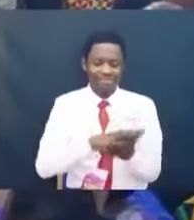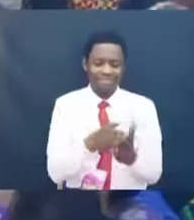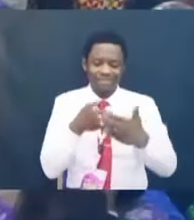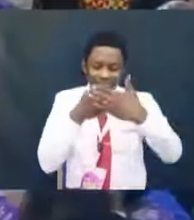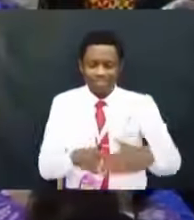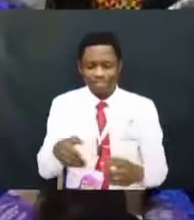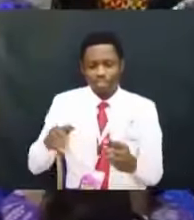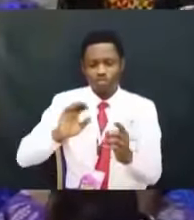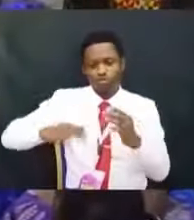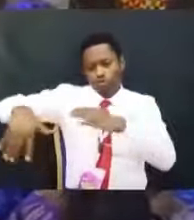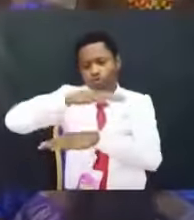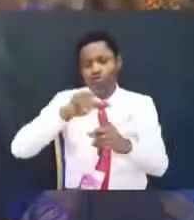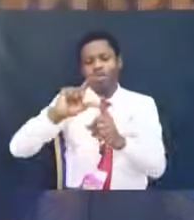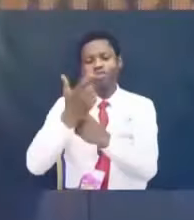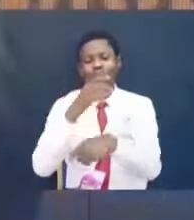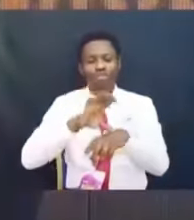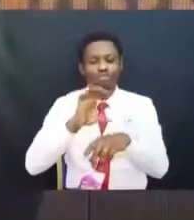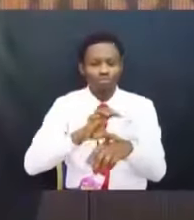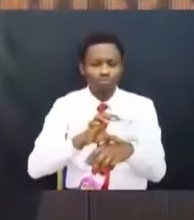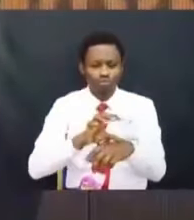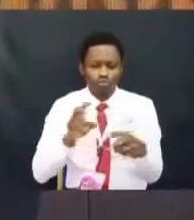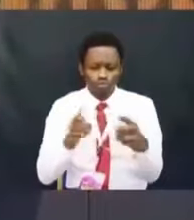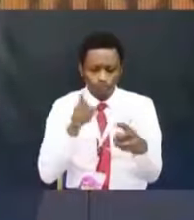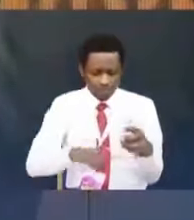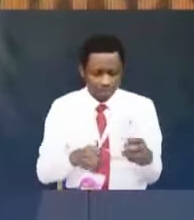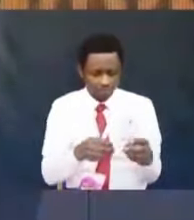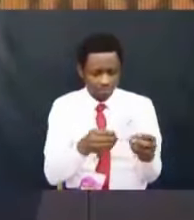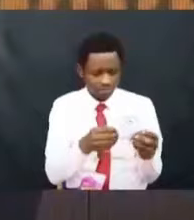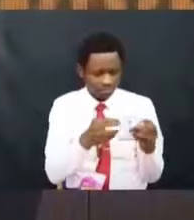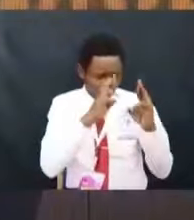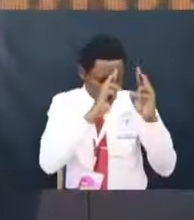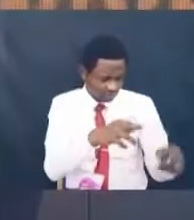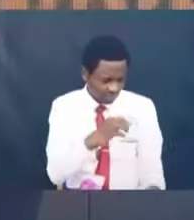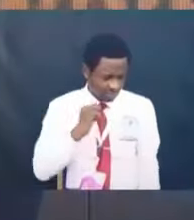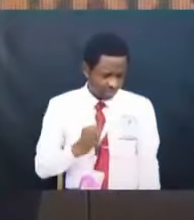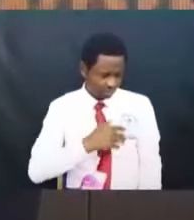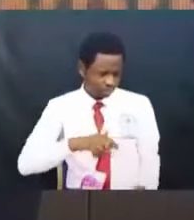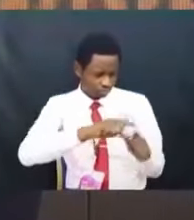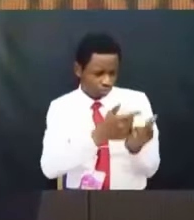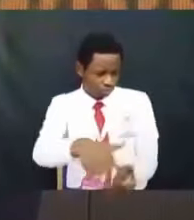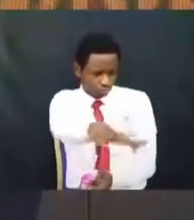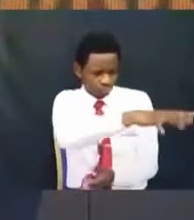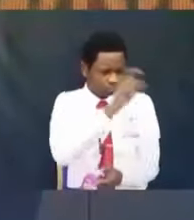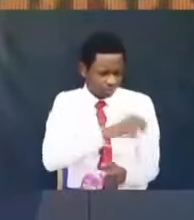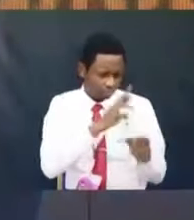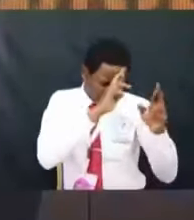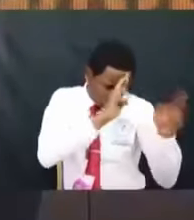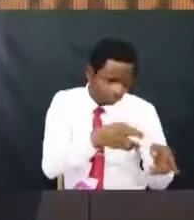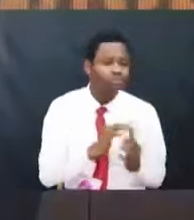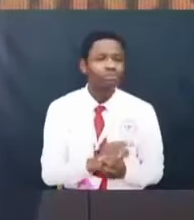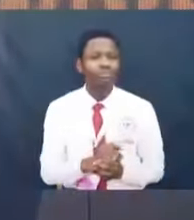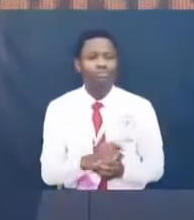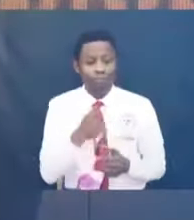need to respect them. We need to close the gap between the clergy and the officership, because every one of